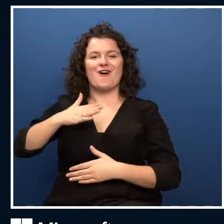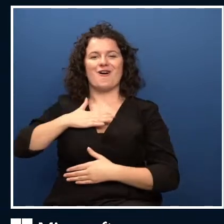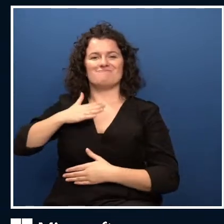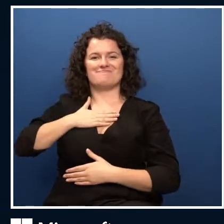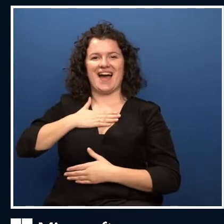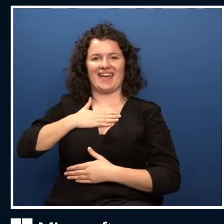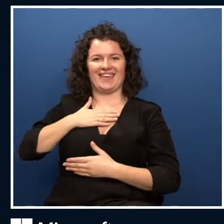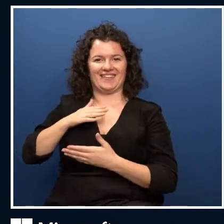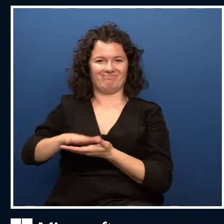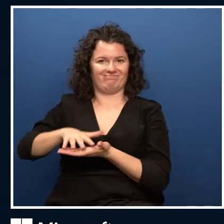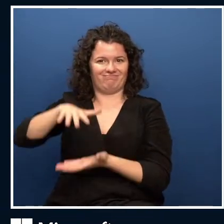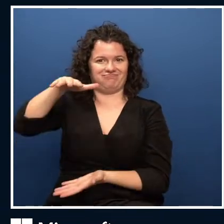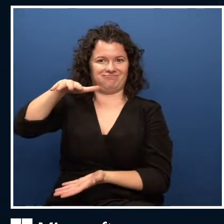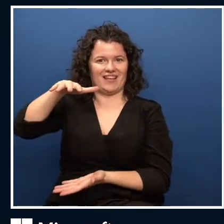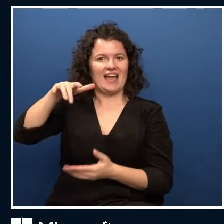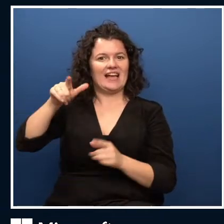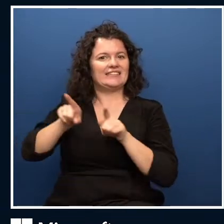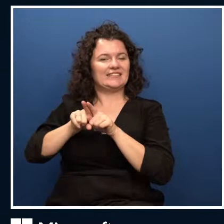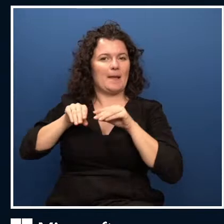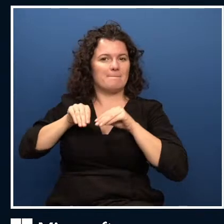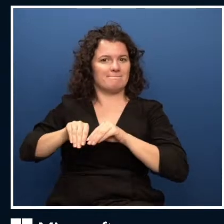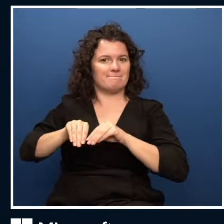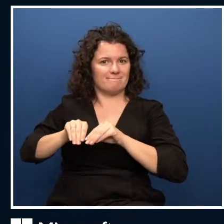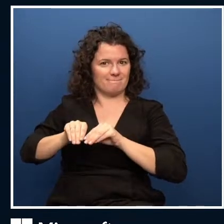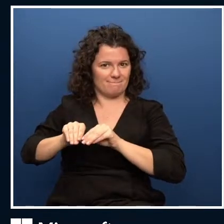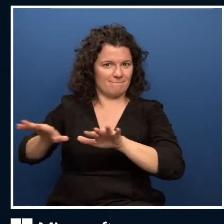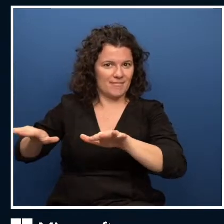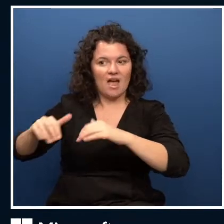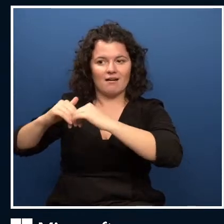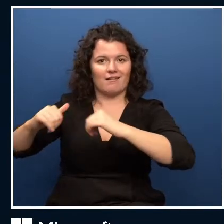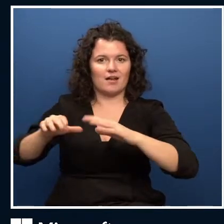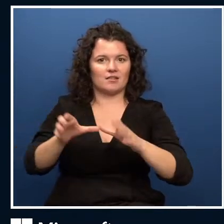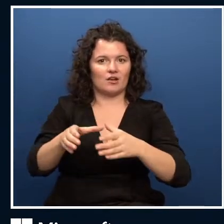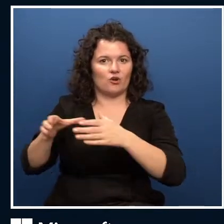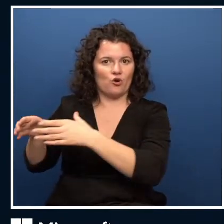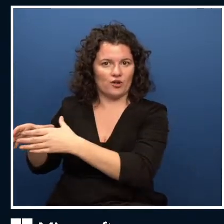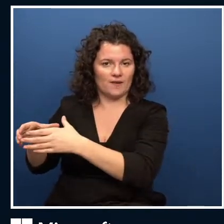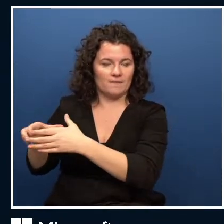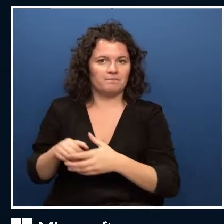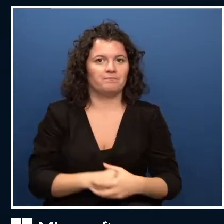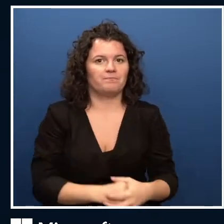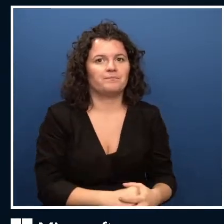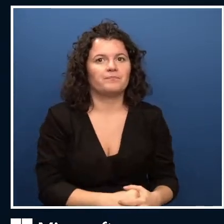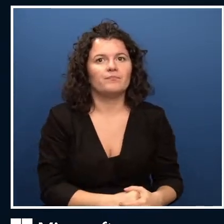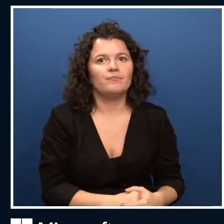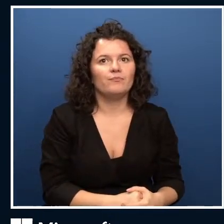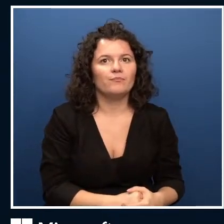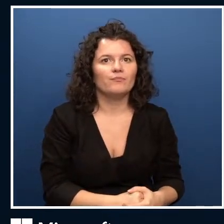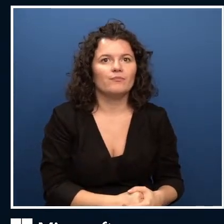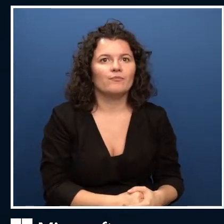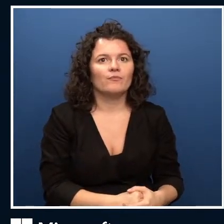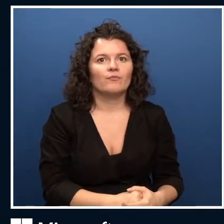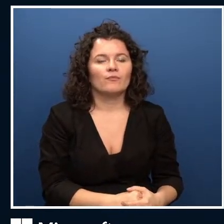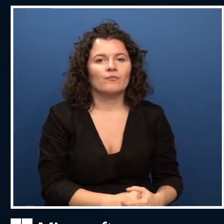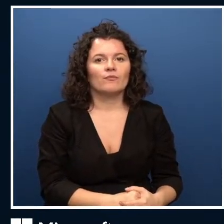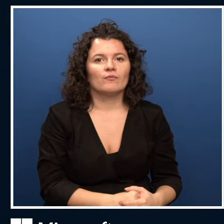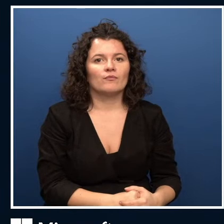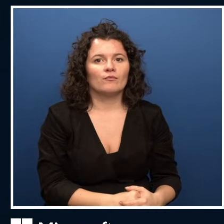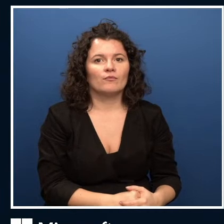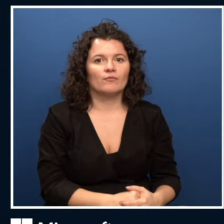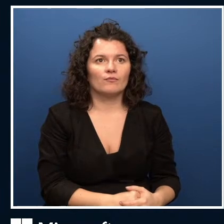architectures like MobileNet SSD, which is a predefined model, which is also offered by